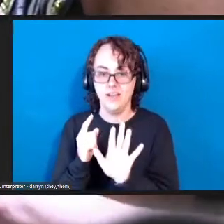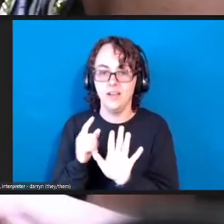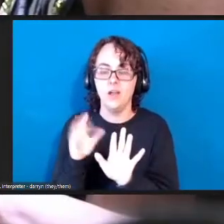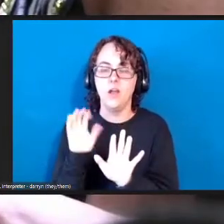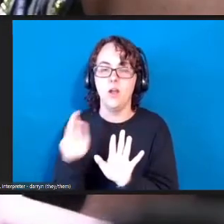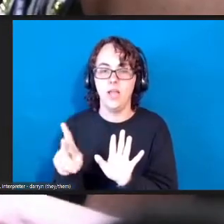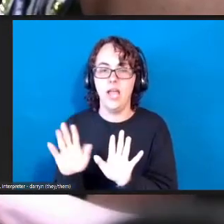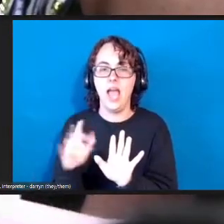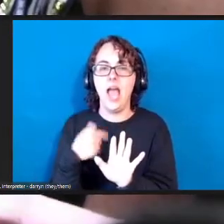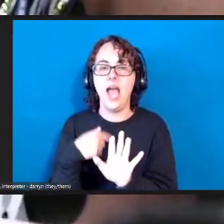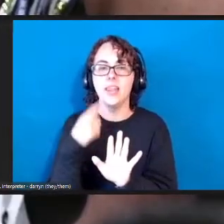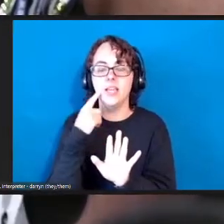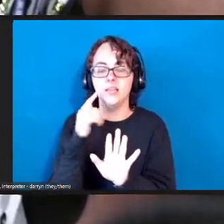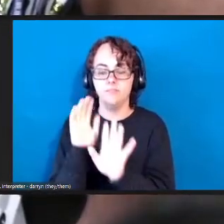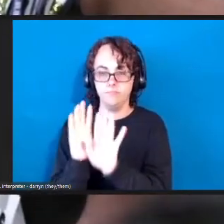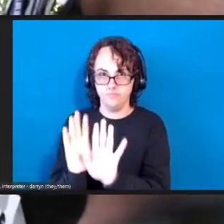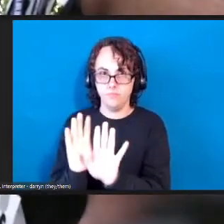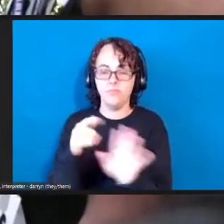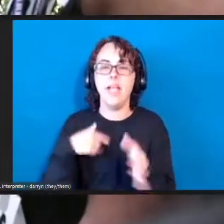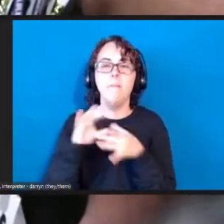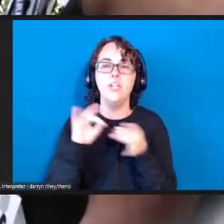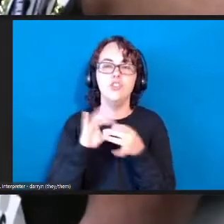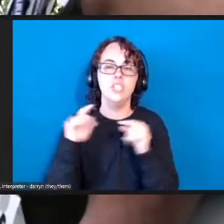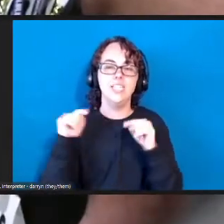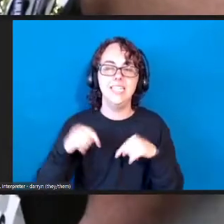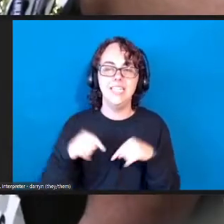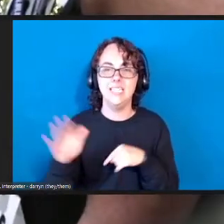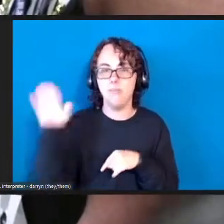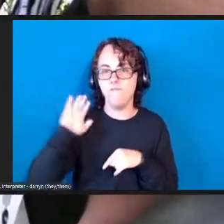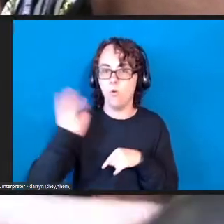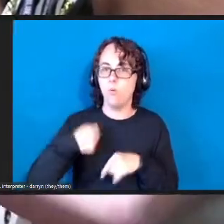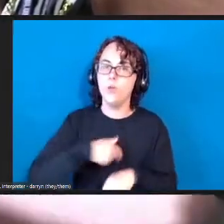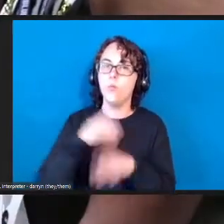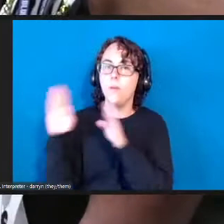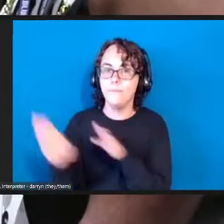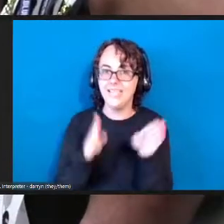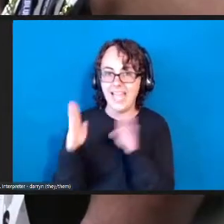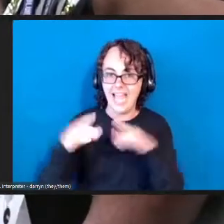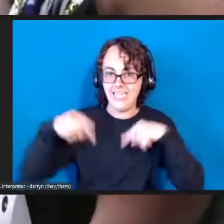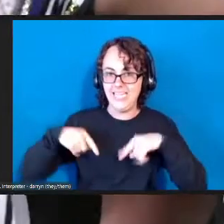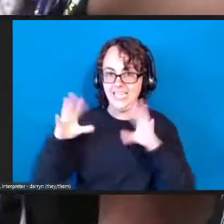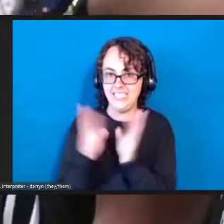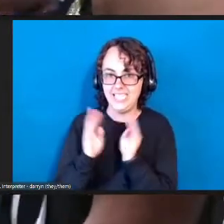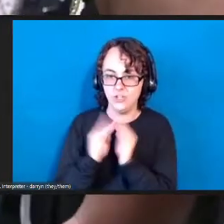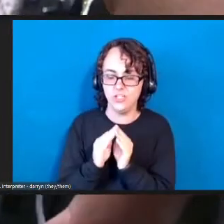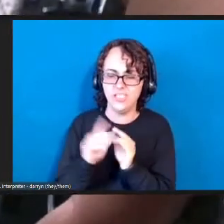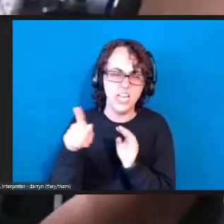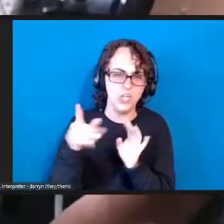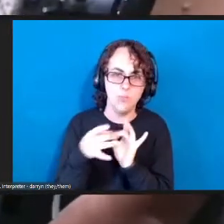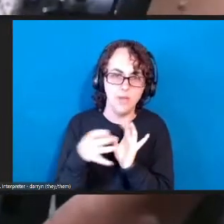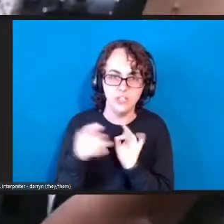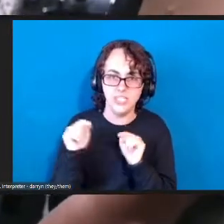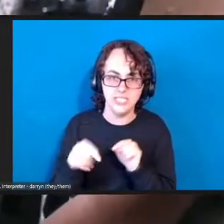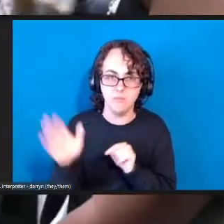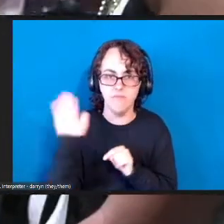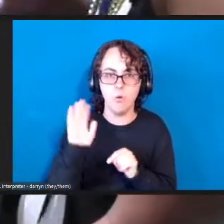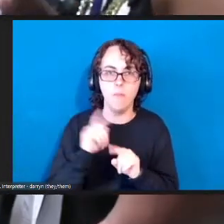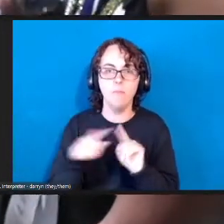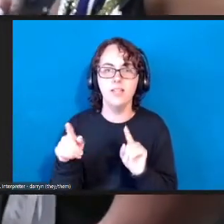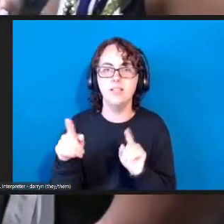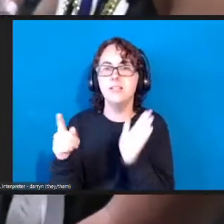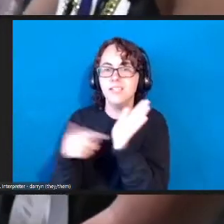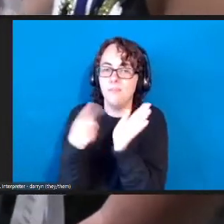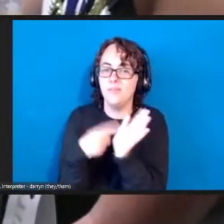I said this when we were sort of like in the planning of this session, is that sometimes, and you referenced this already, sometimes the call's coming from inside the